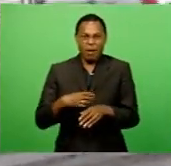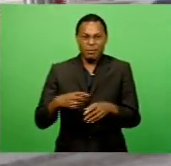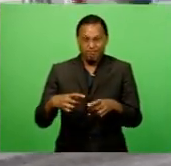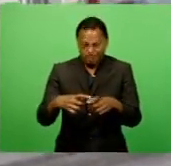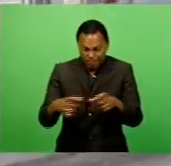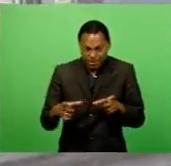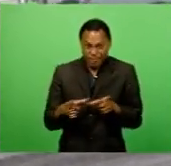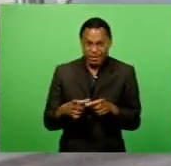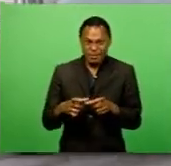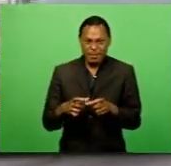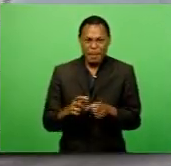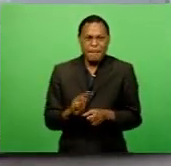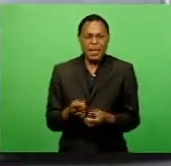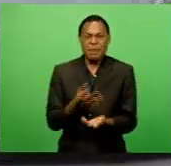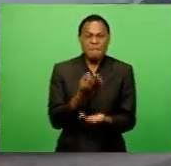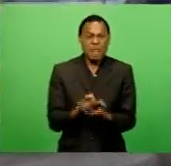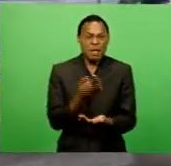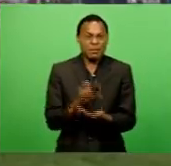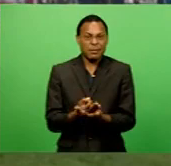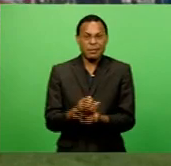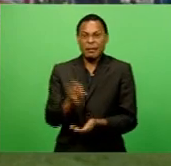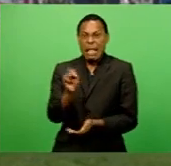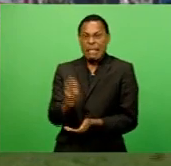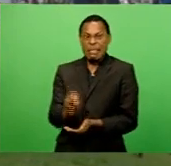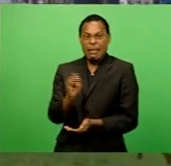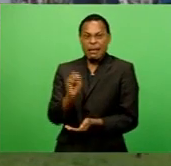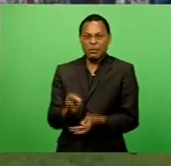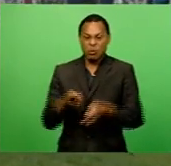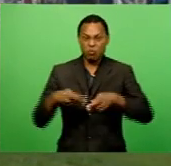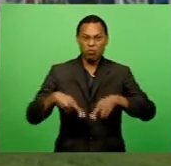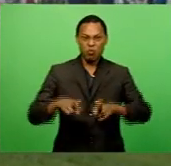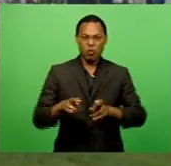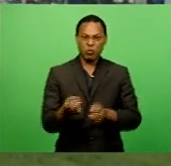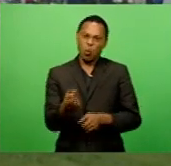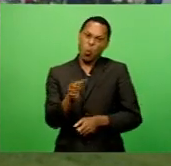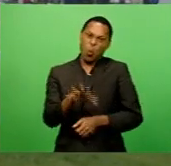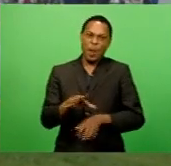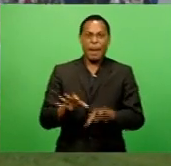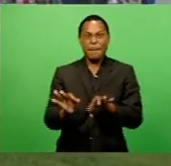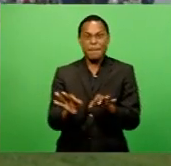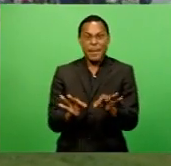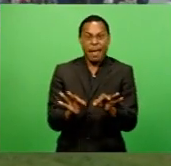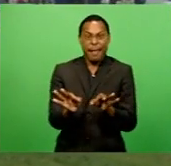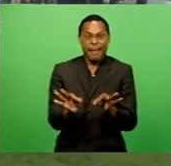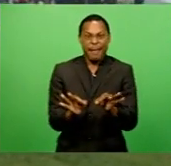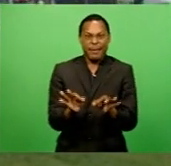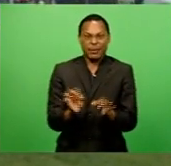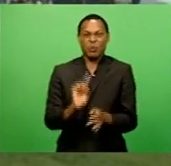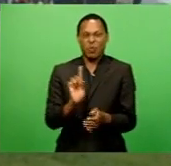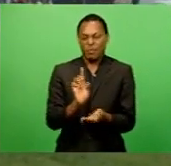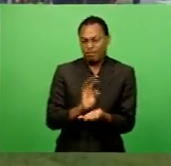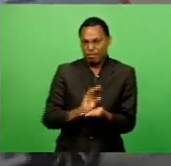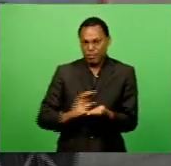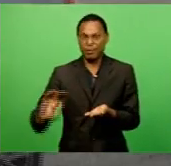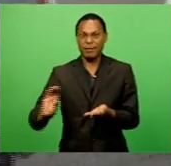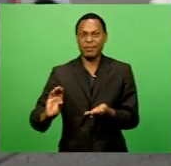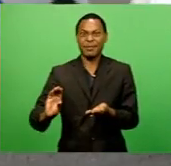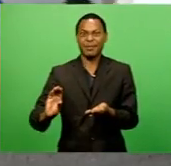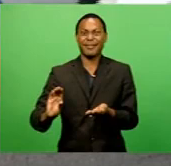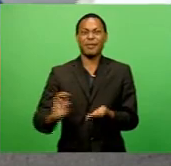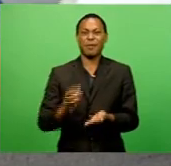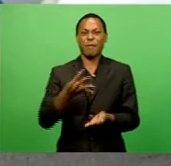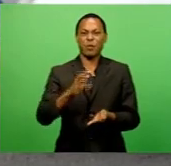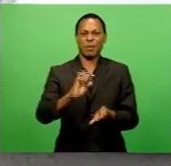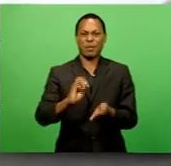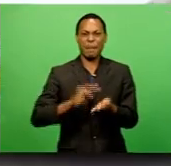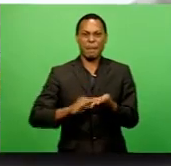some funds to rehabilitate some roads that they had already planned. They've had to redivert up to $40 million.